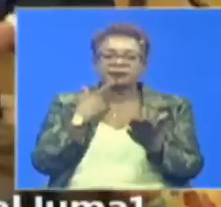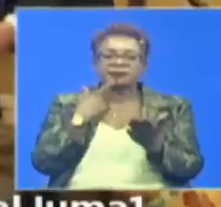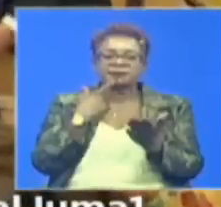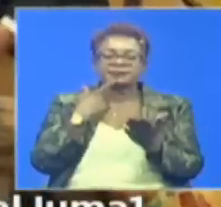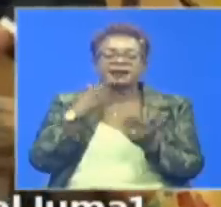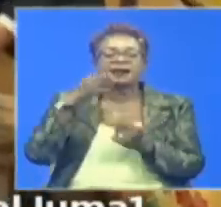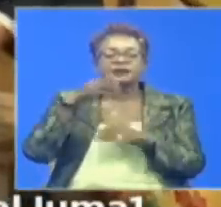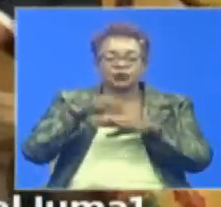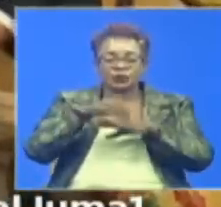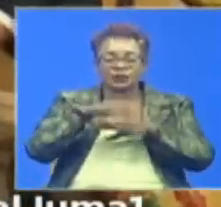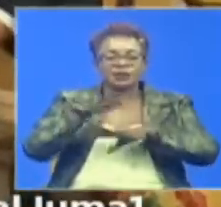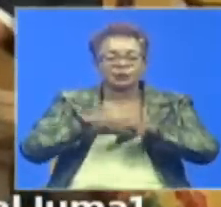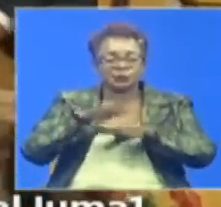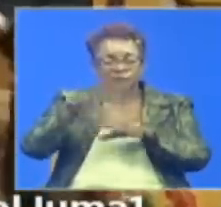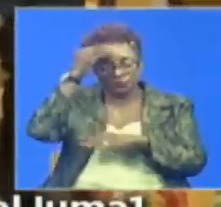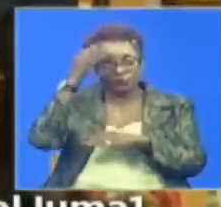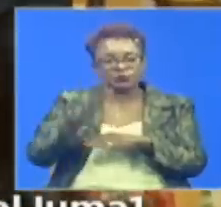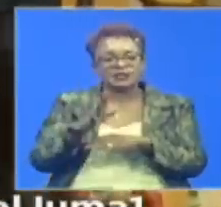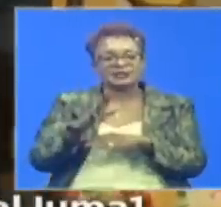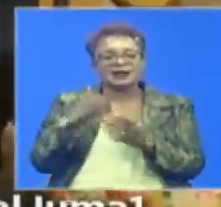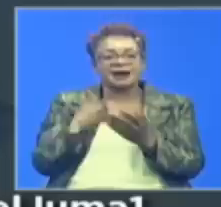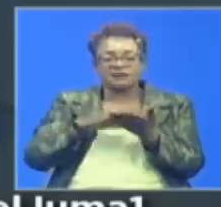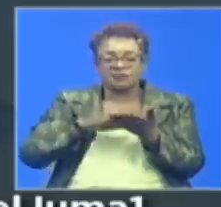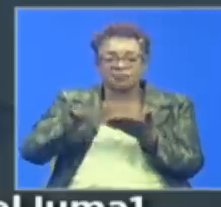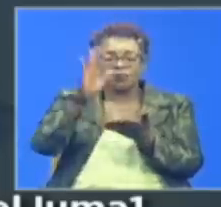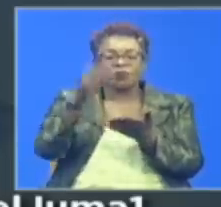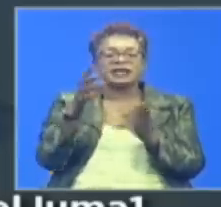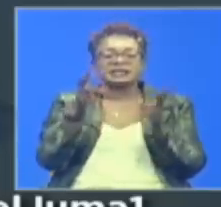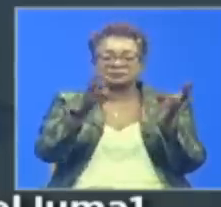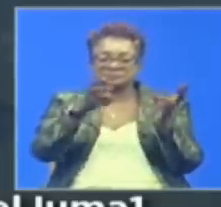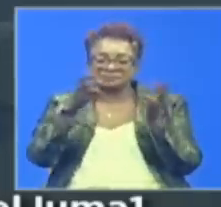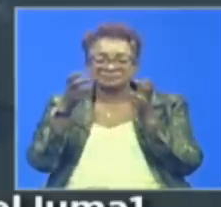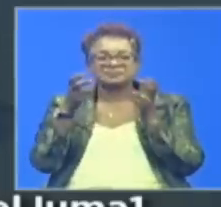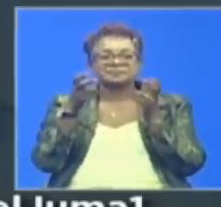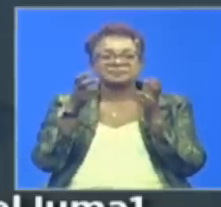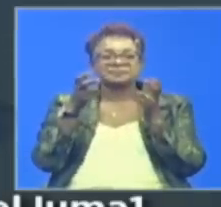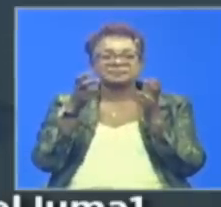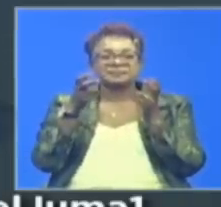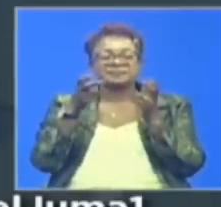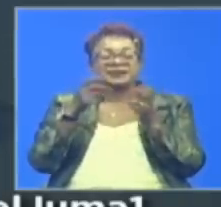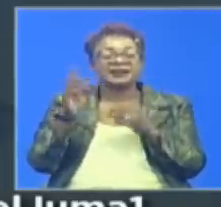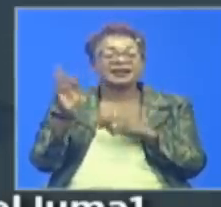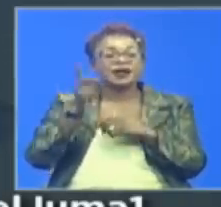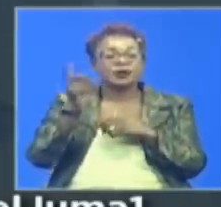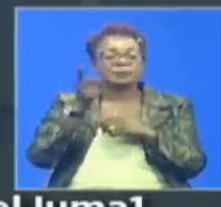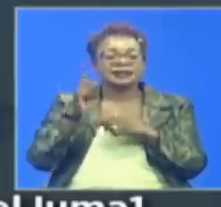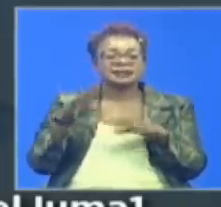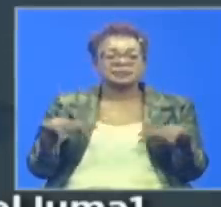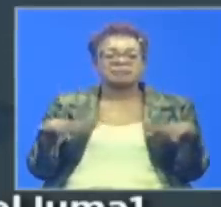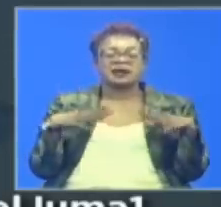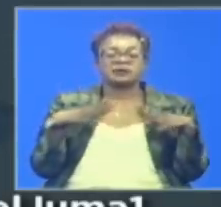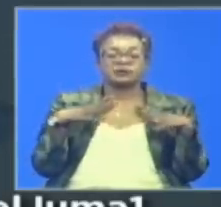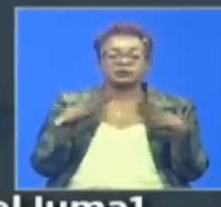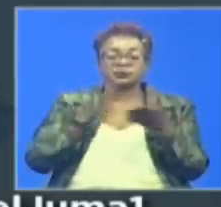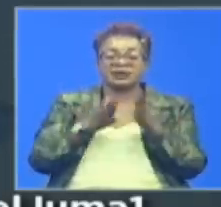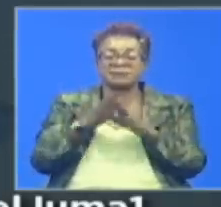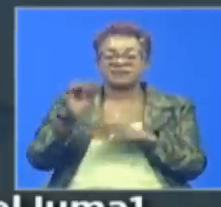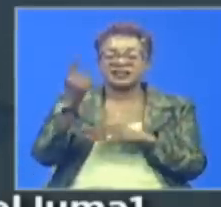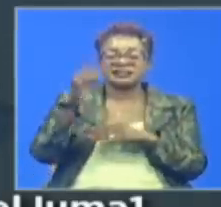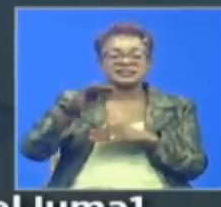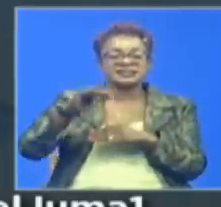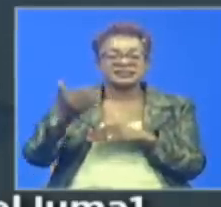after all, and there is much more he has picked up. Nairobi is proud to be the first city in the world to host